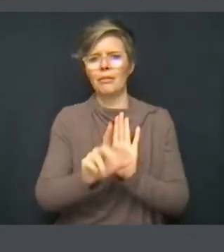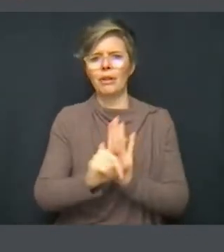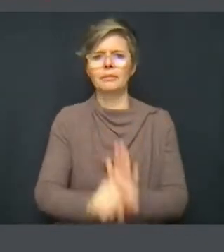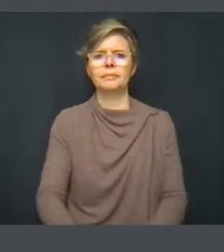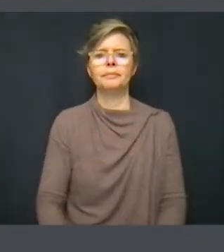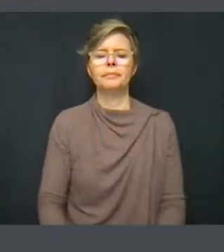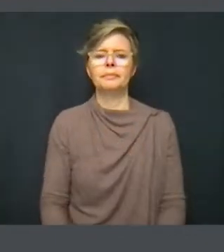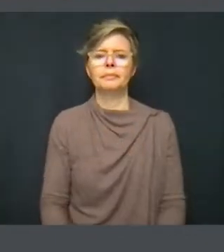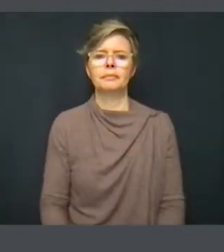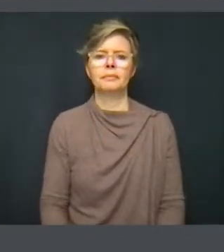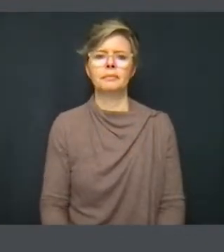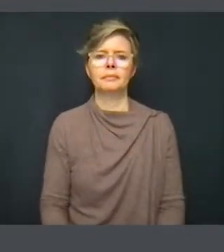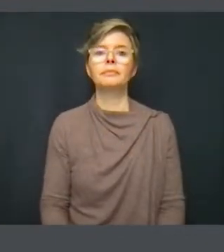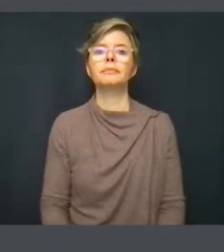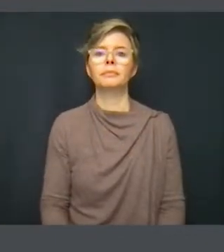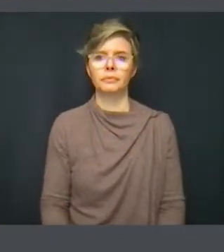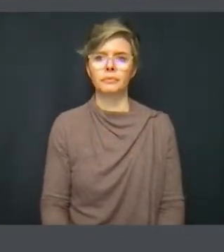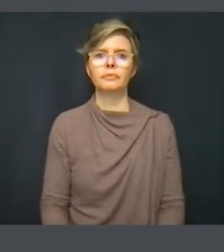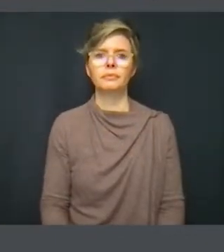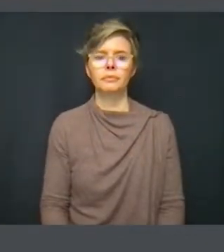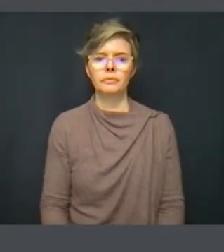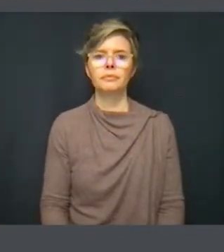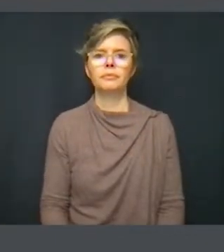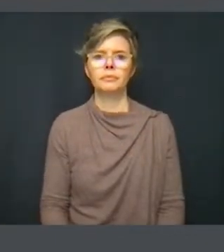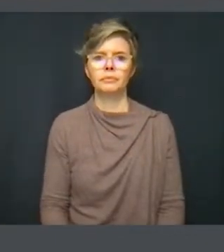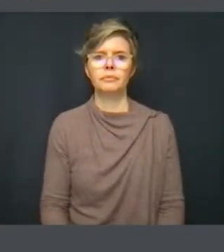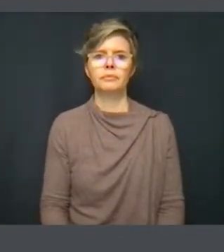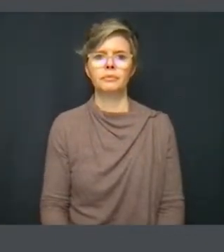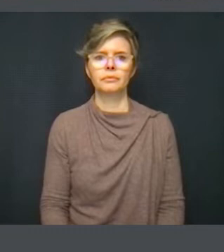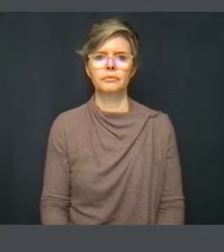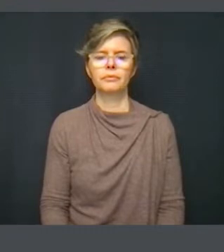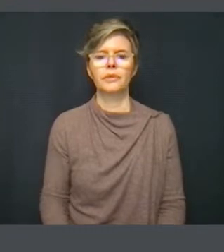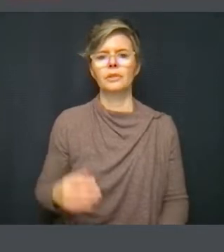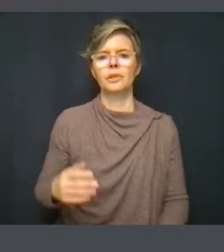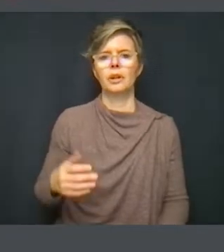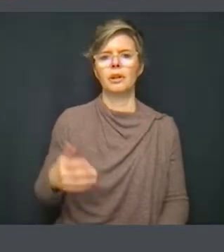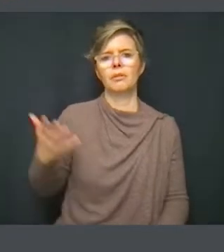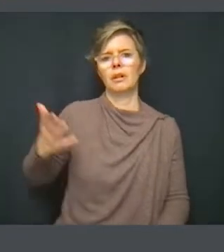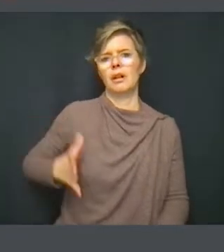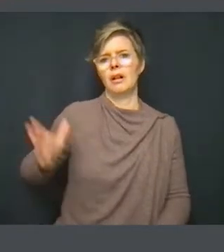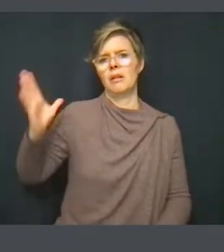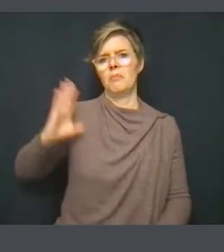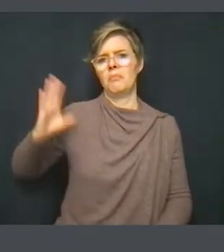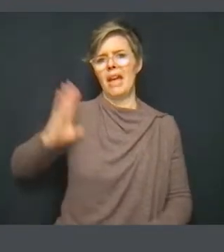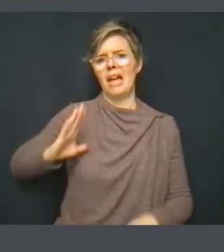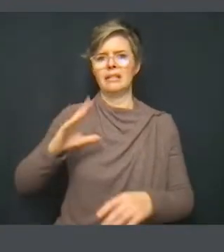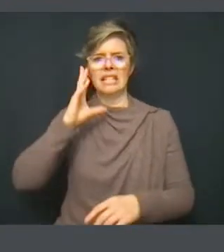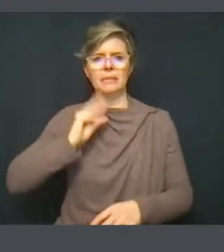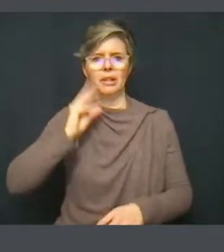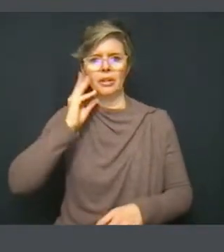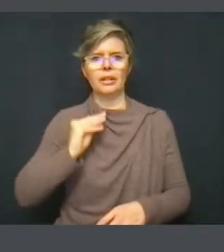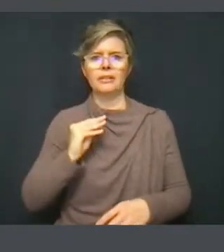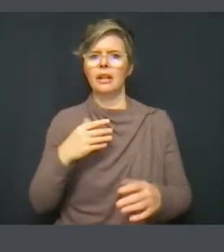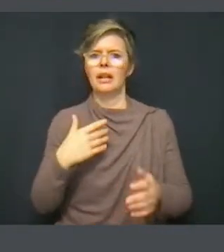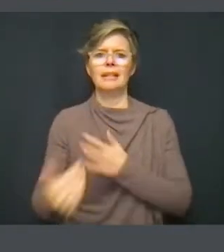Okay, so past experience. So, whether we're talking about skills in the classroom or we're talking about clinical